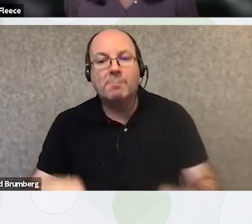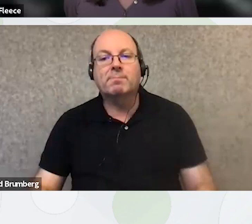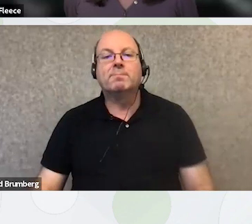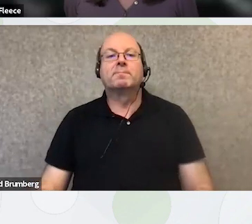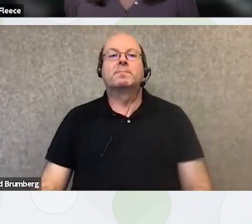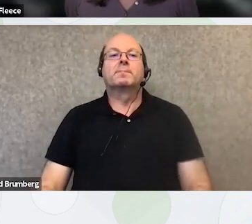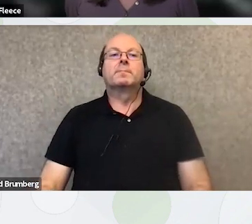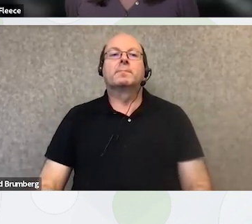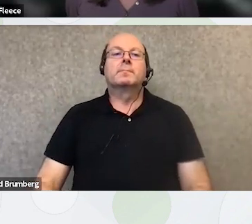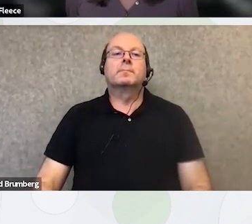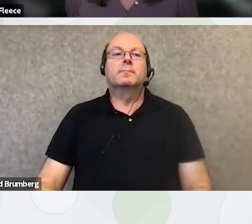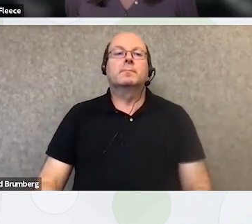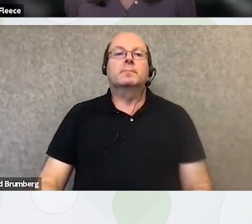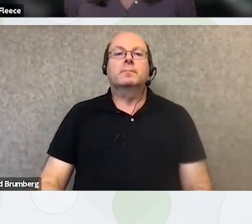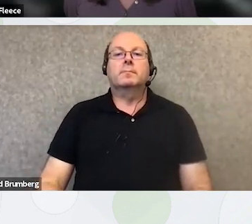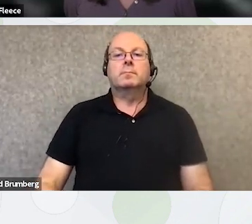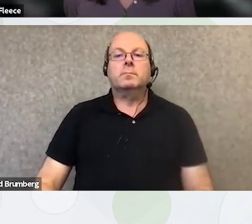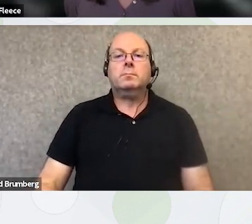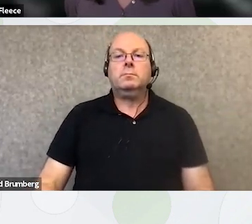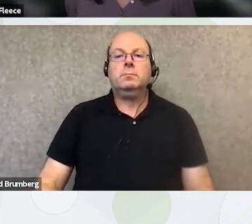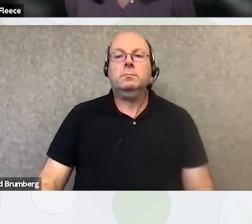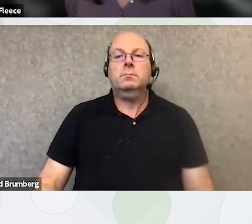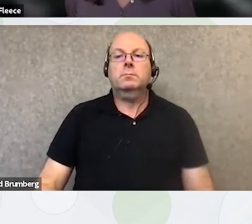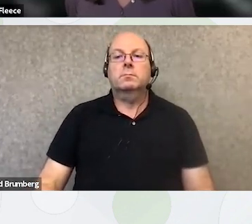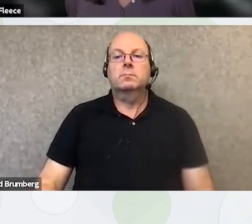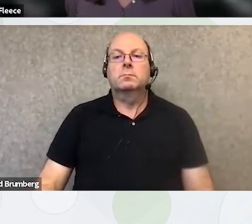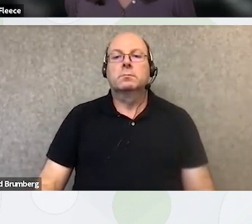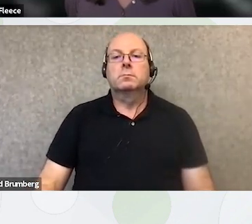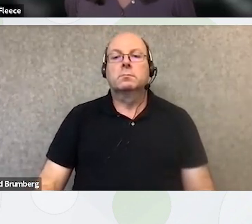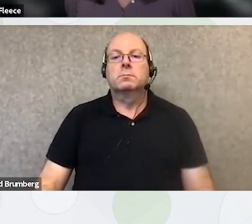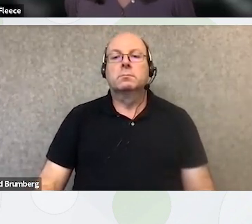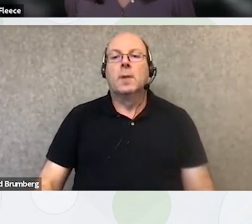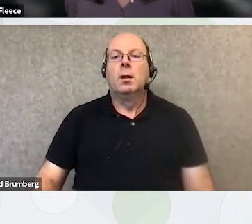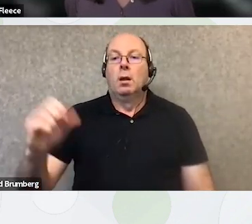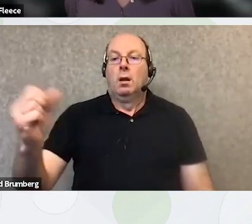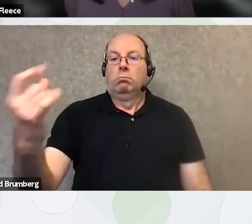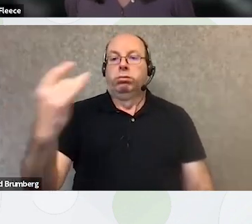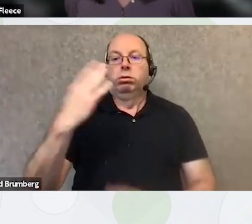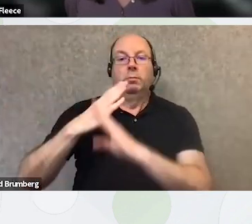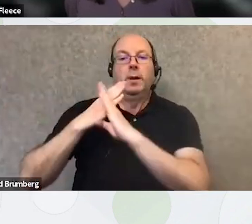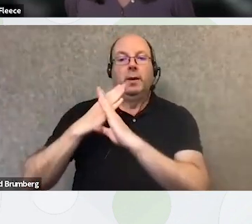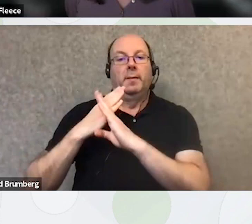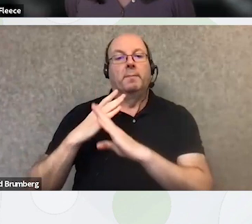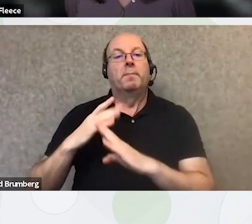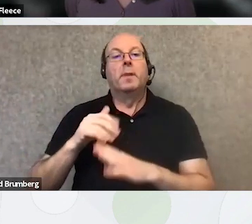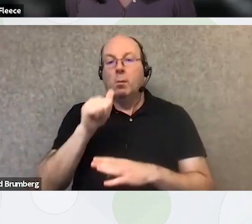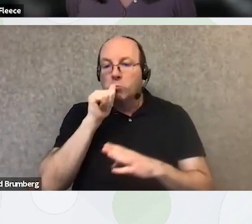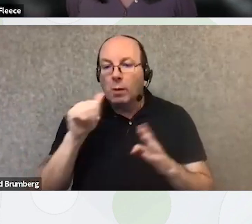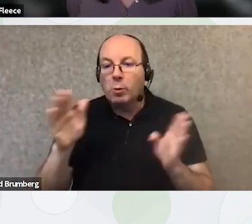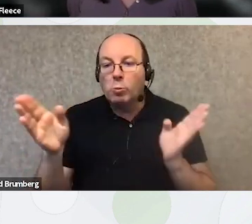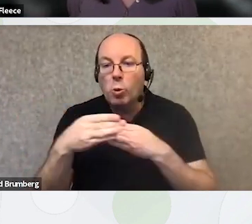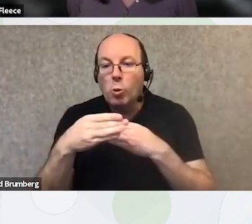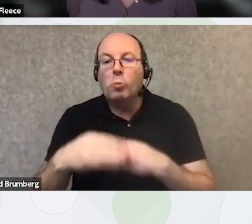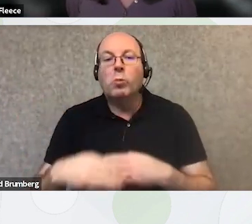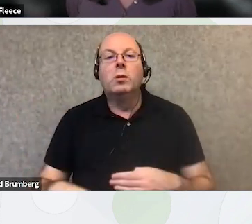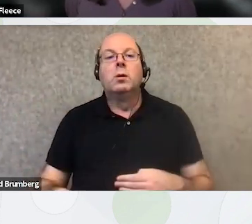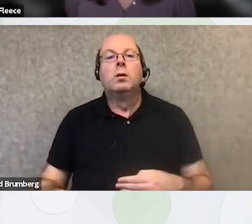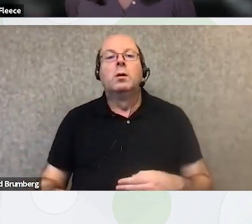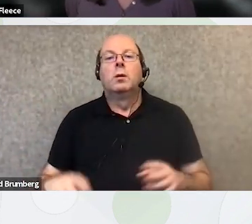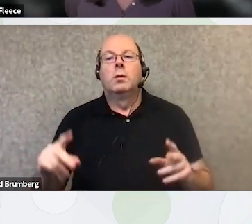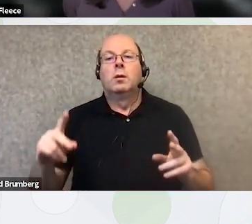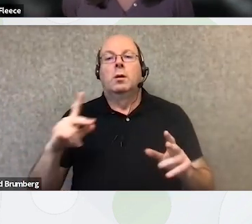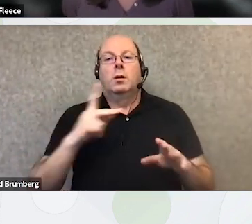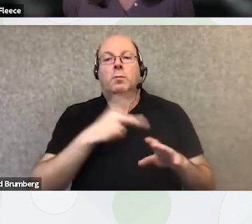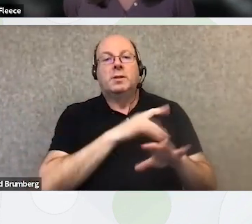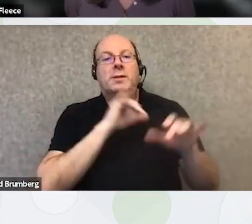To go along with contact precautions, we also can review droplet precautions. Similarly, a private room where we limit patient movement, but